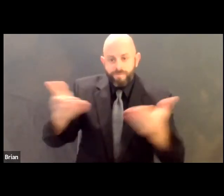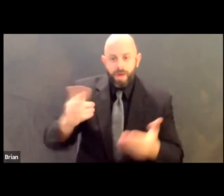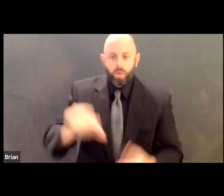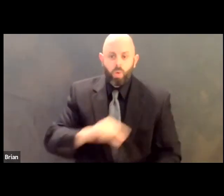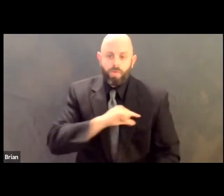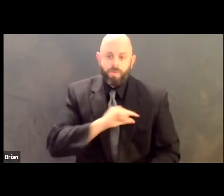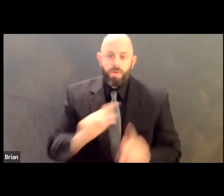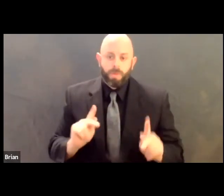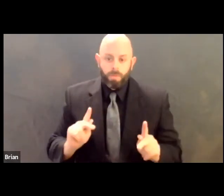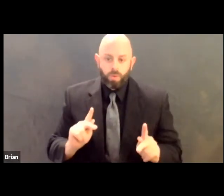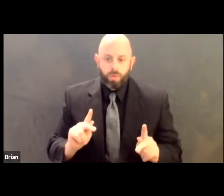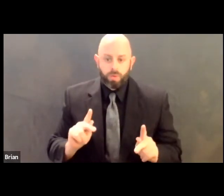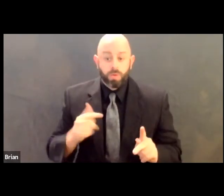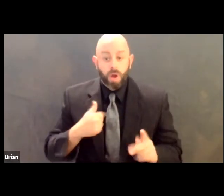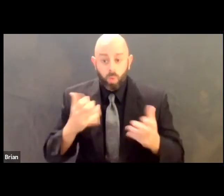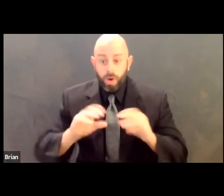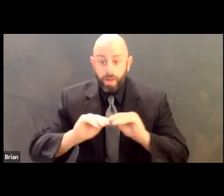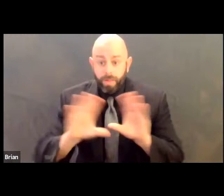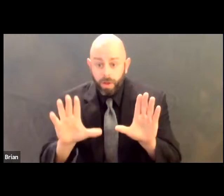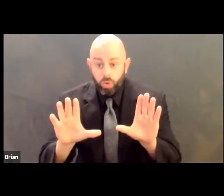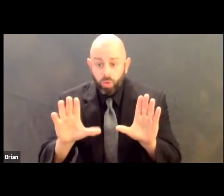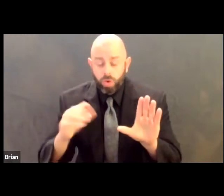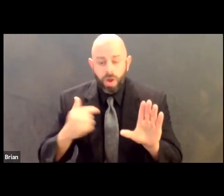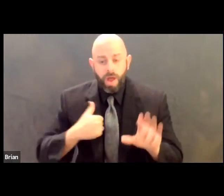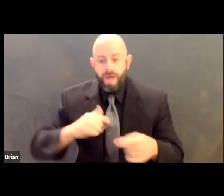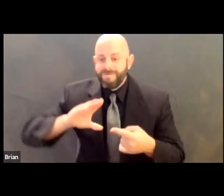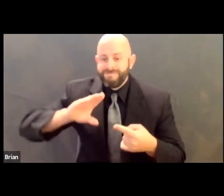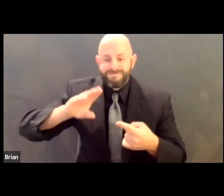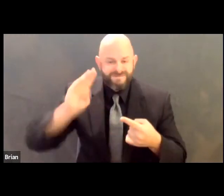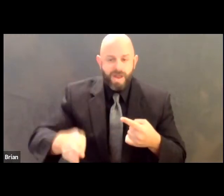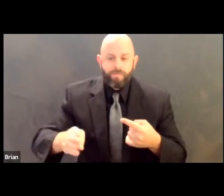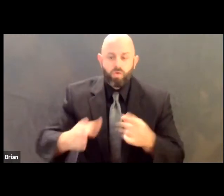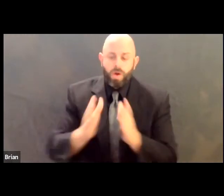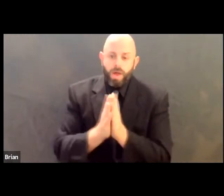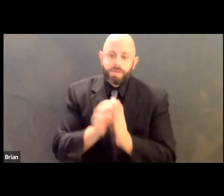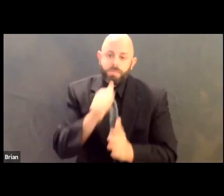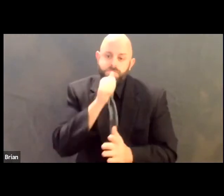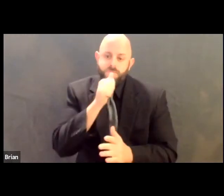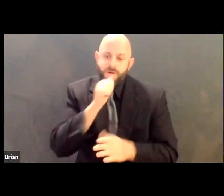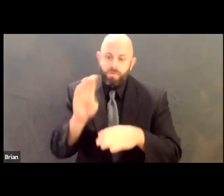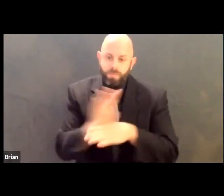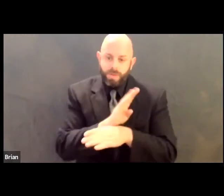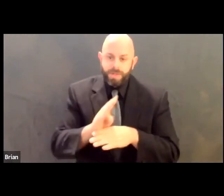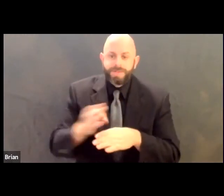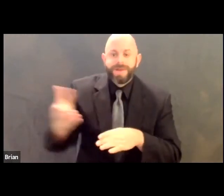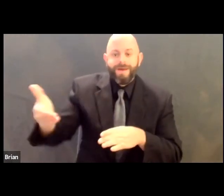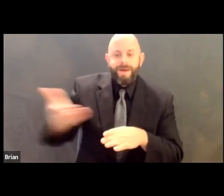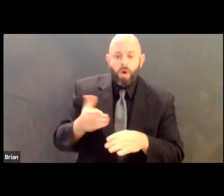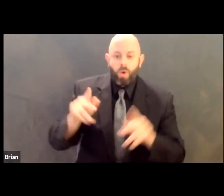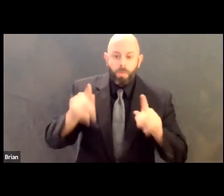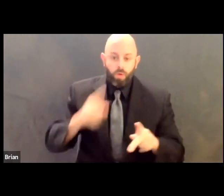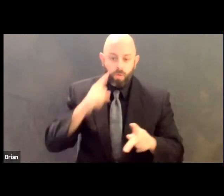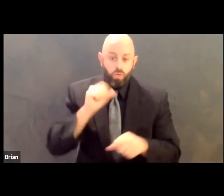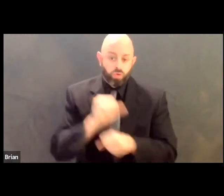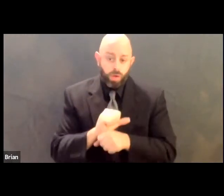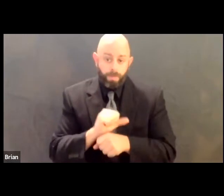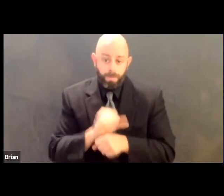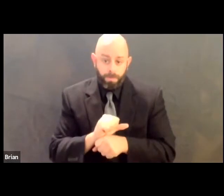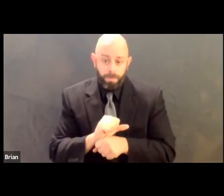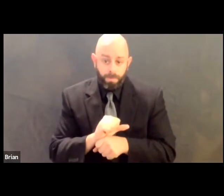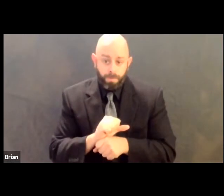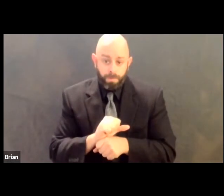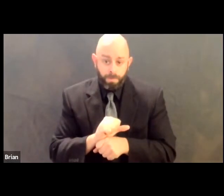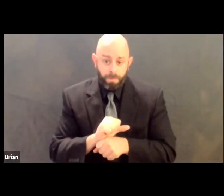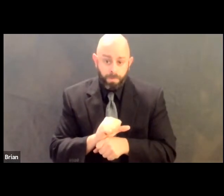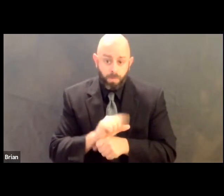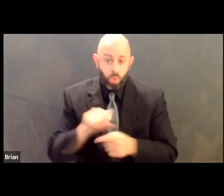make it very clear. I have never asked a private employer to ever hire a person for a job for which that person was not